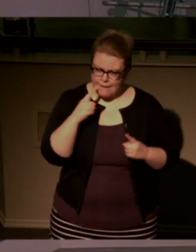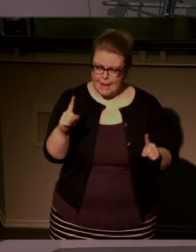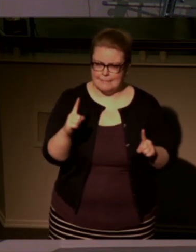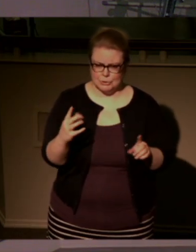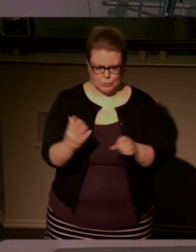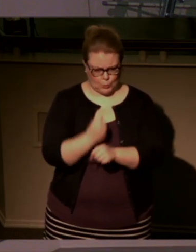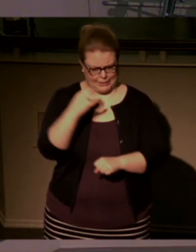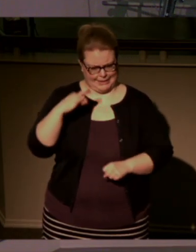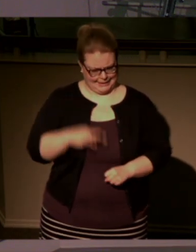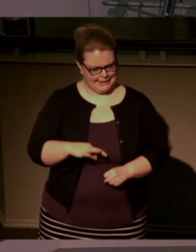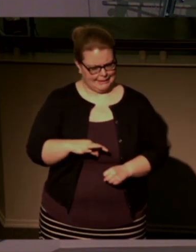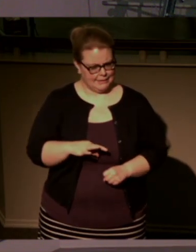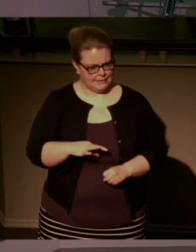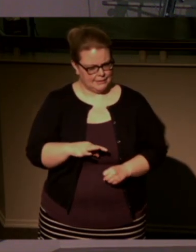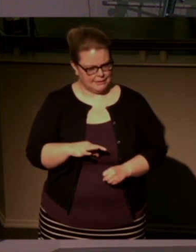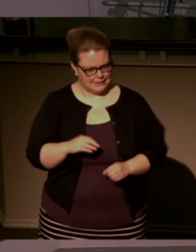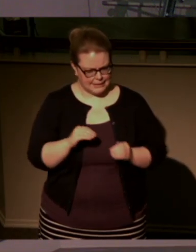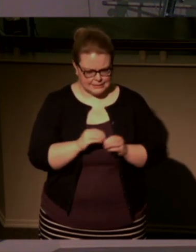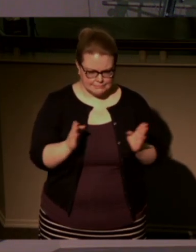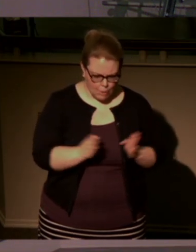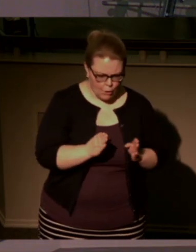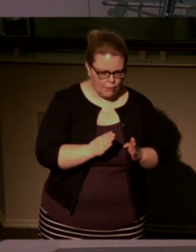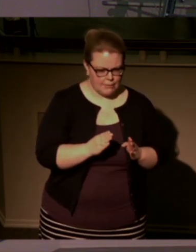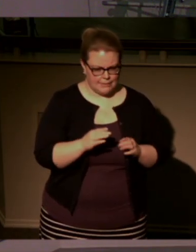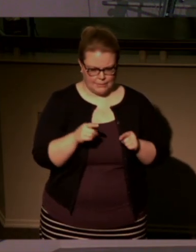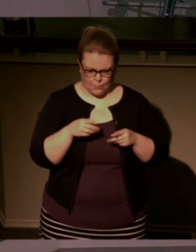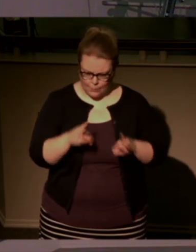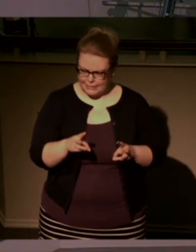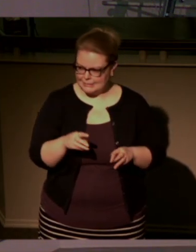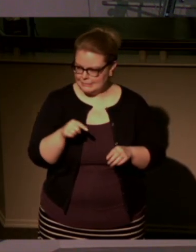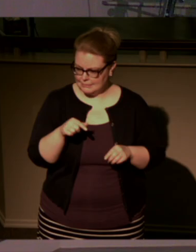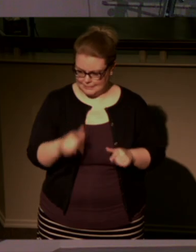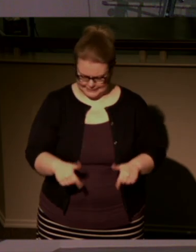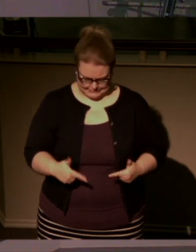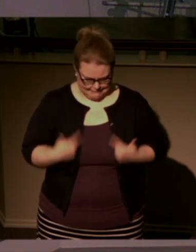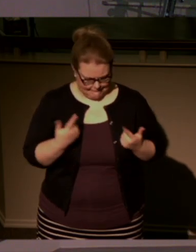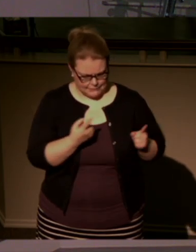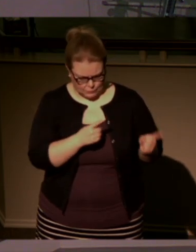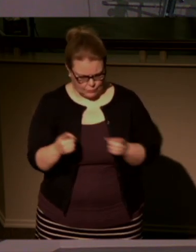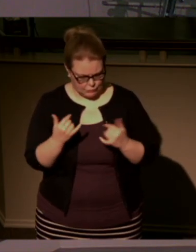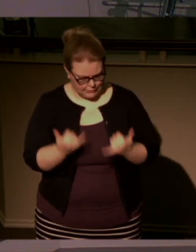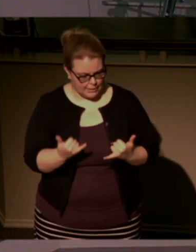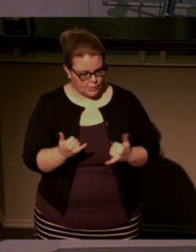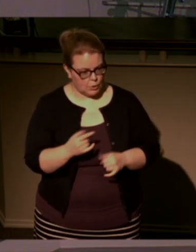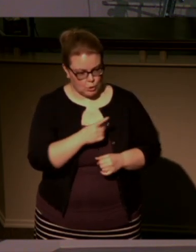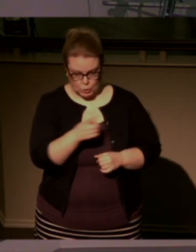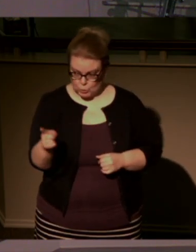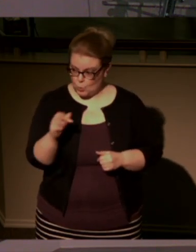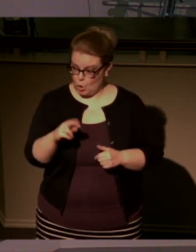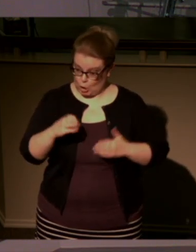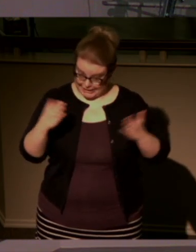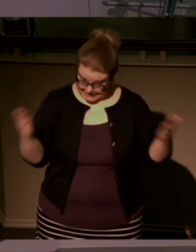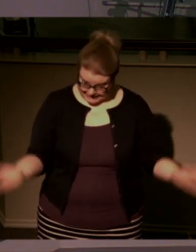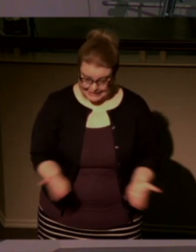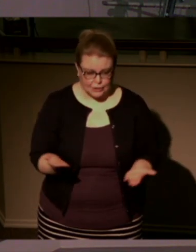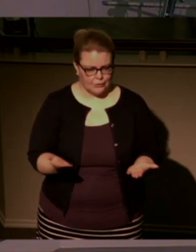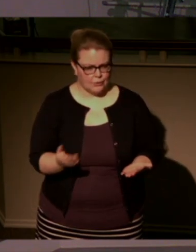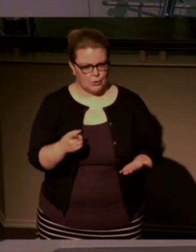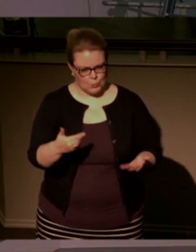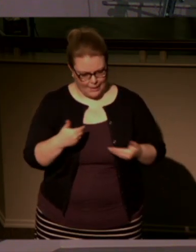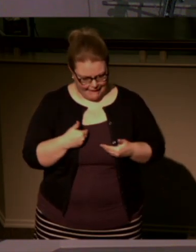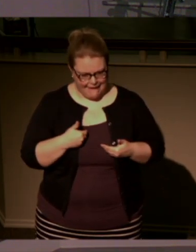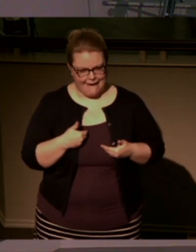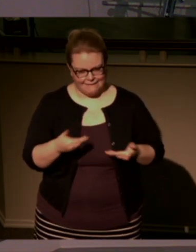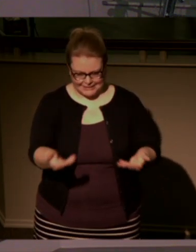trial in the small ways in which this life is happening right now. You're here and you have an